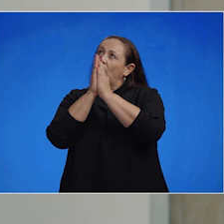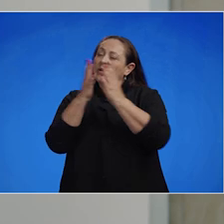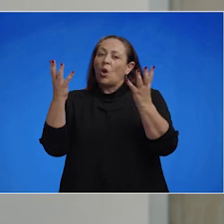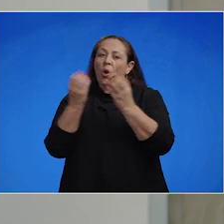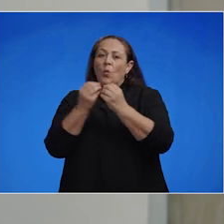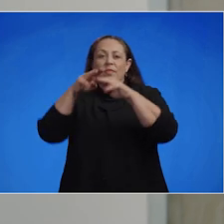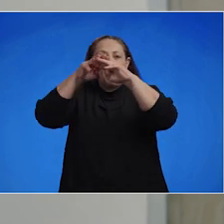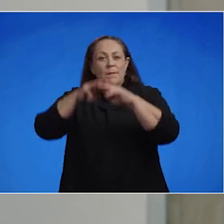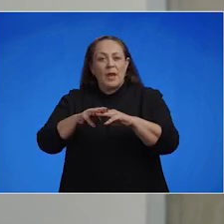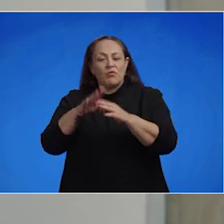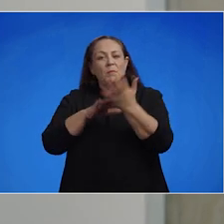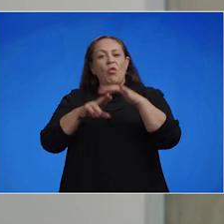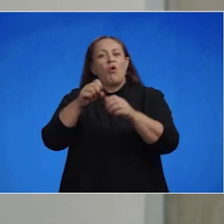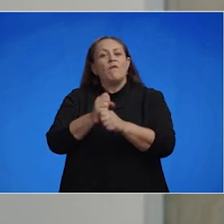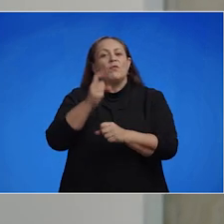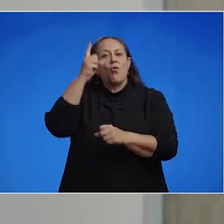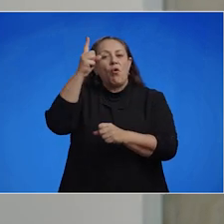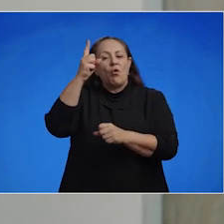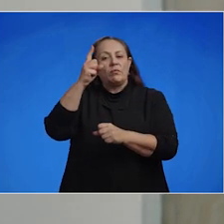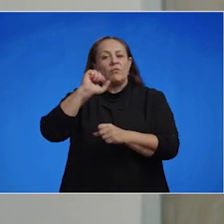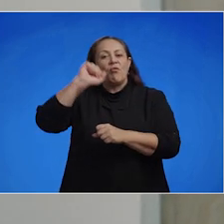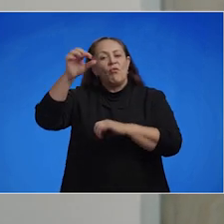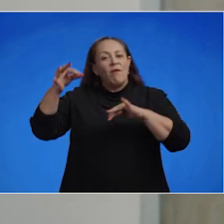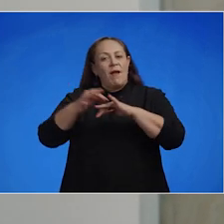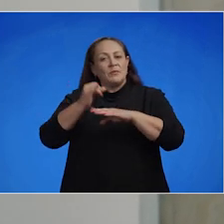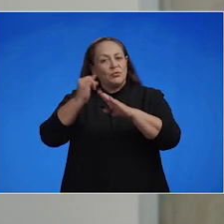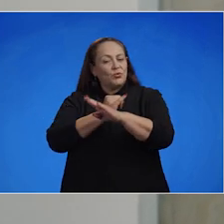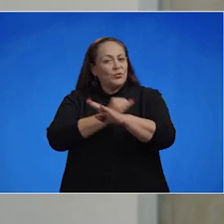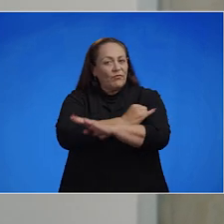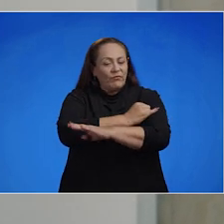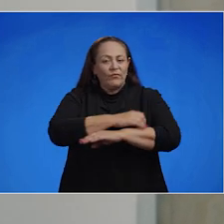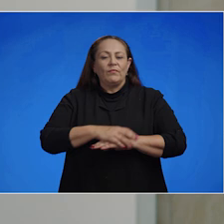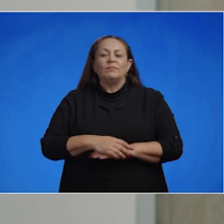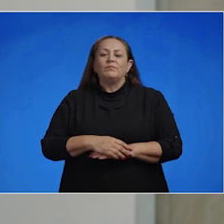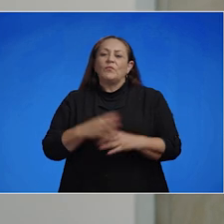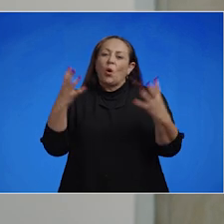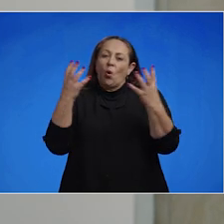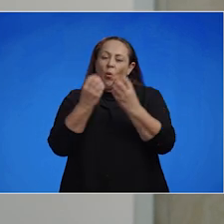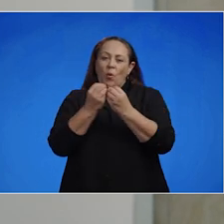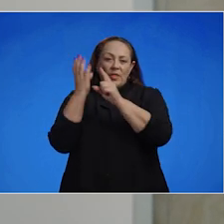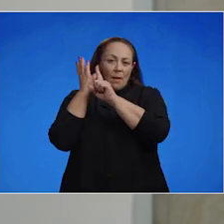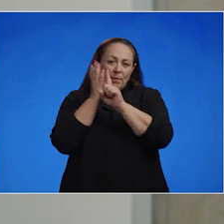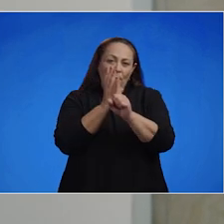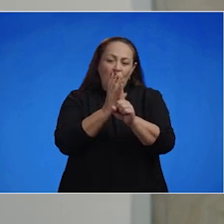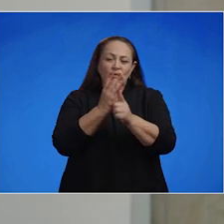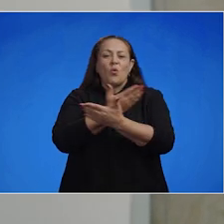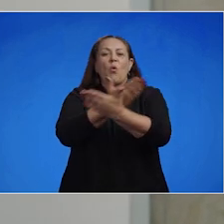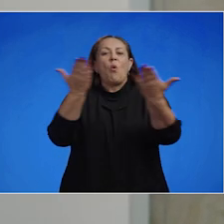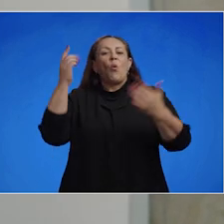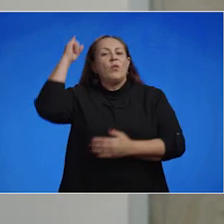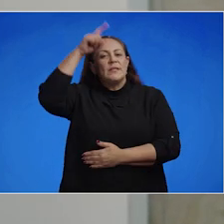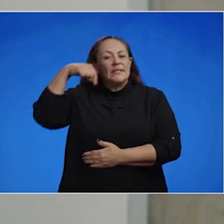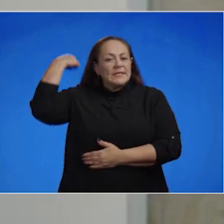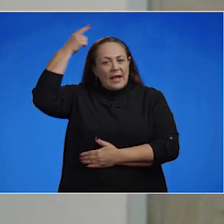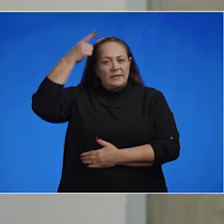that with the Blessed Virgin Mary, Mother of God, with Blessed Joseph, her spouse, with the blessed apostles and all